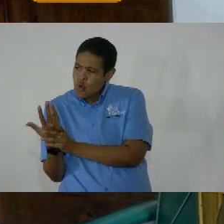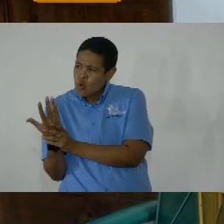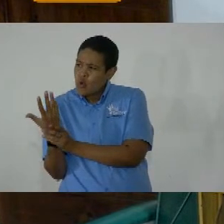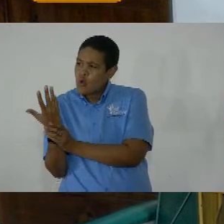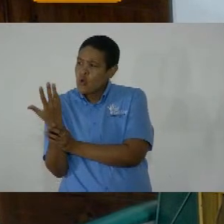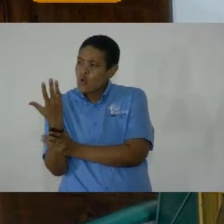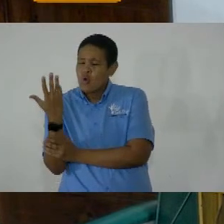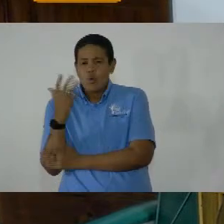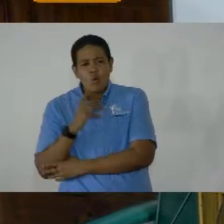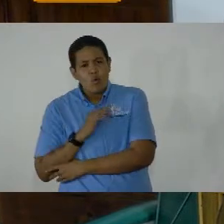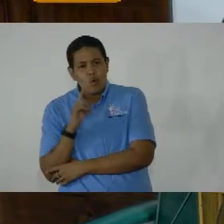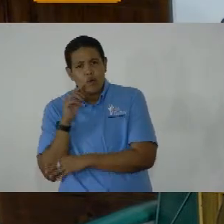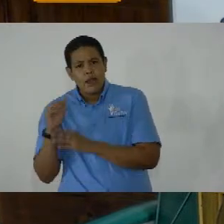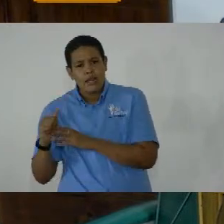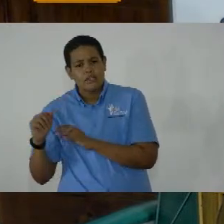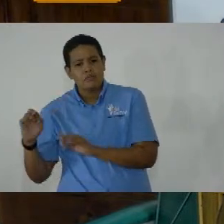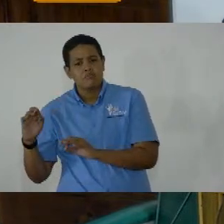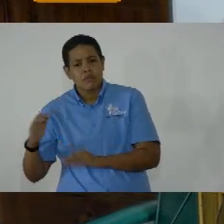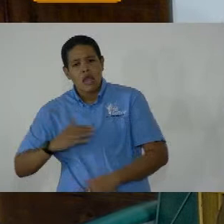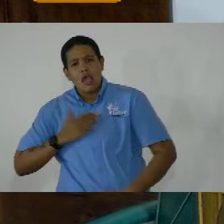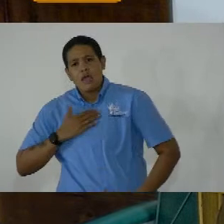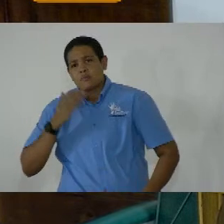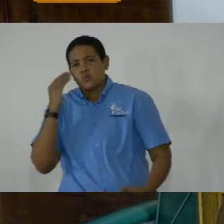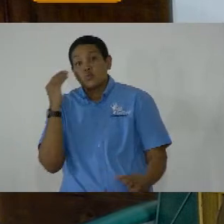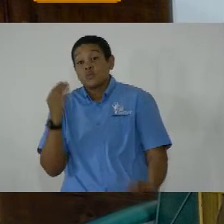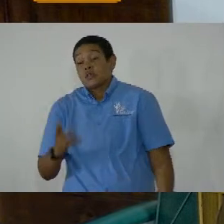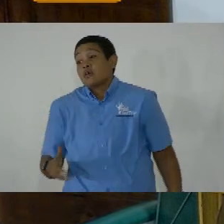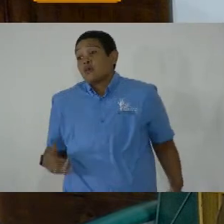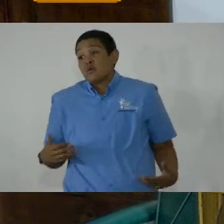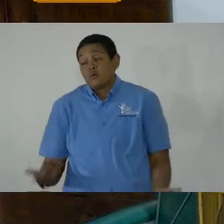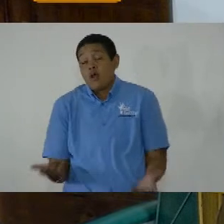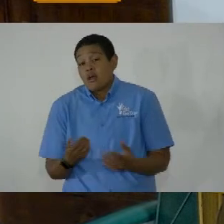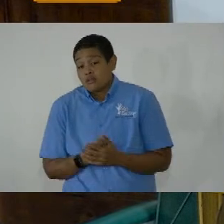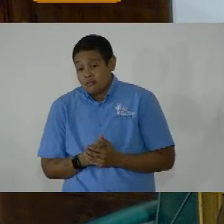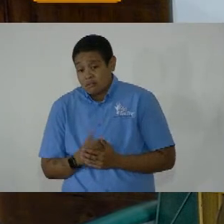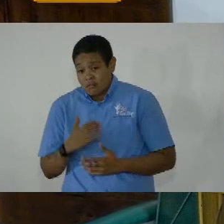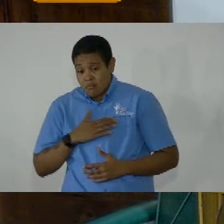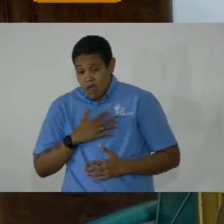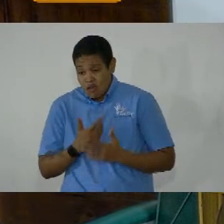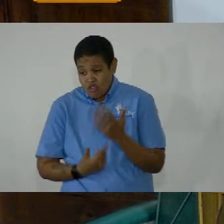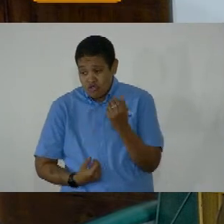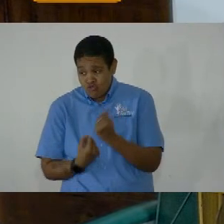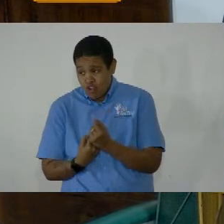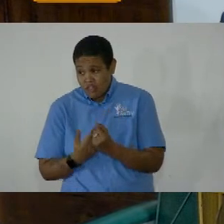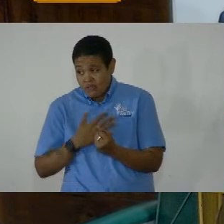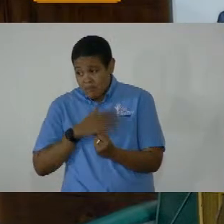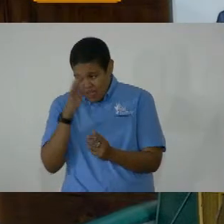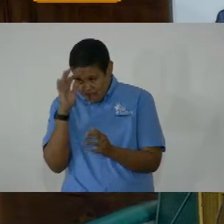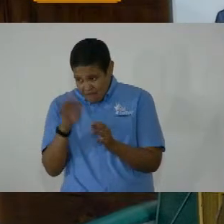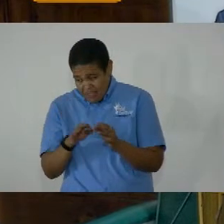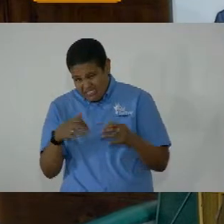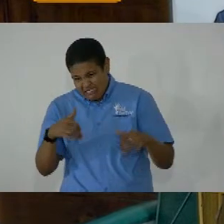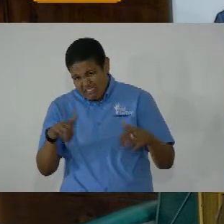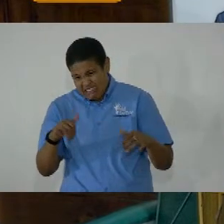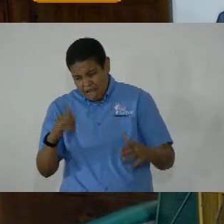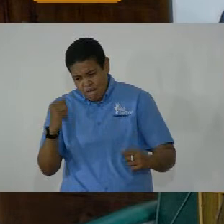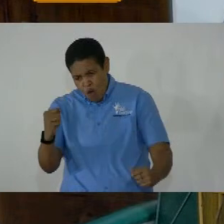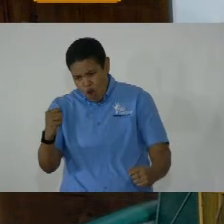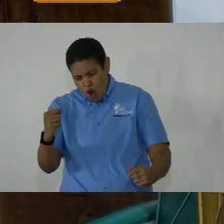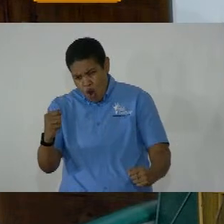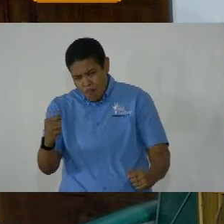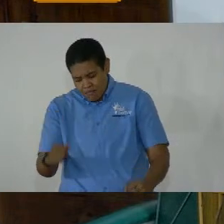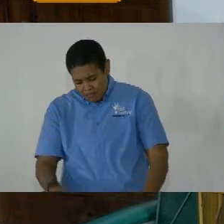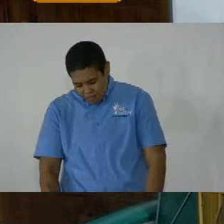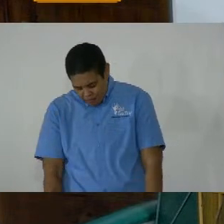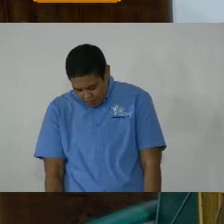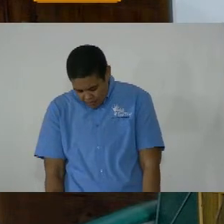very pleased to say that my trust and my faith remain very firm